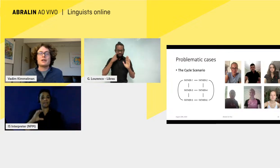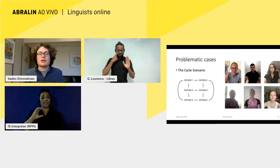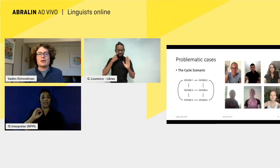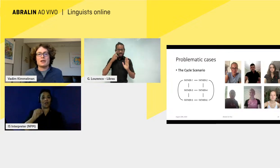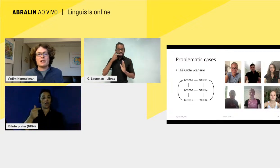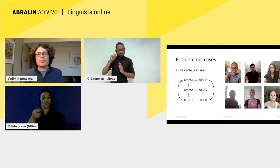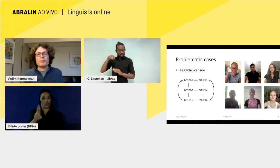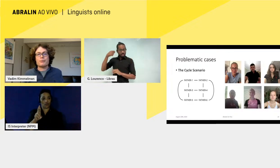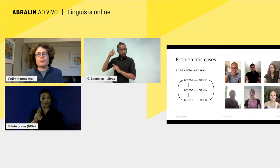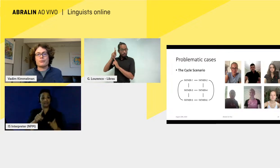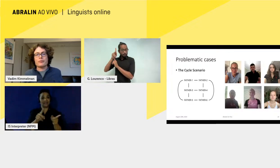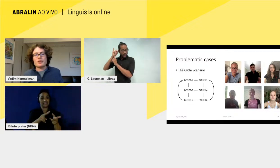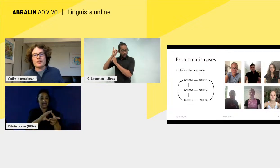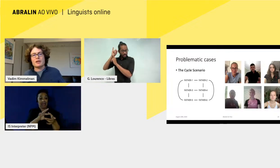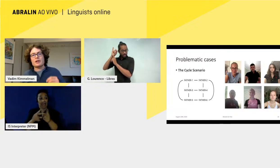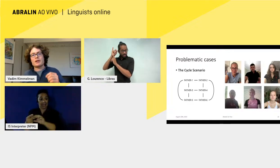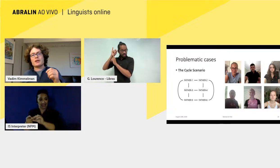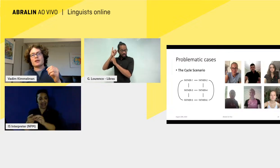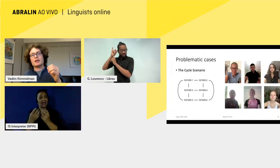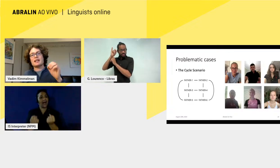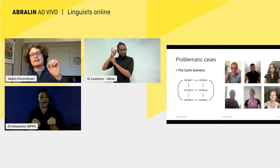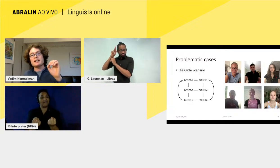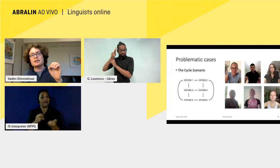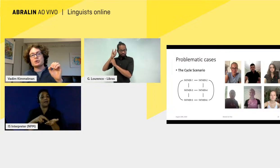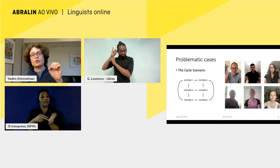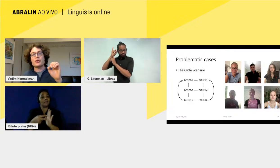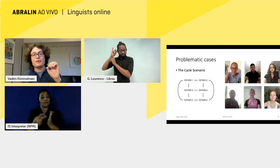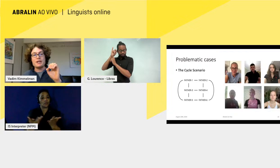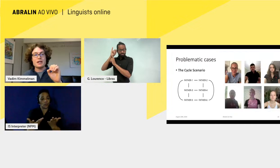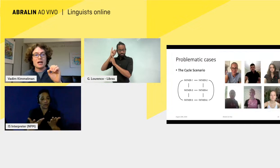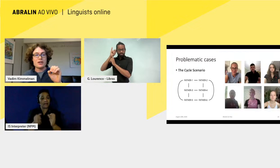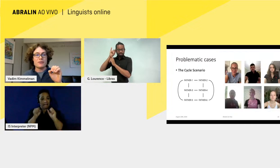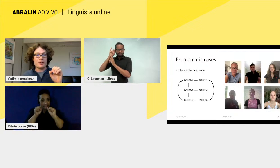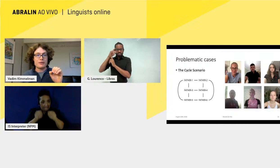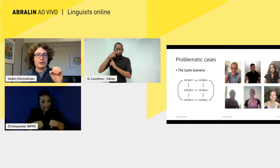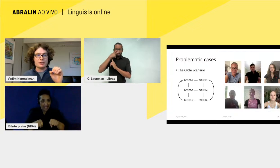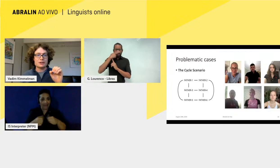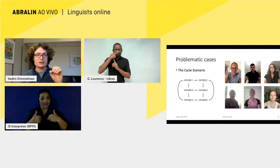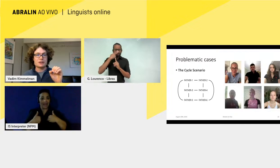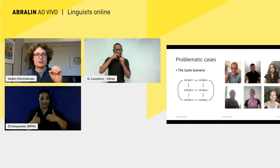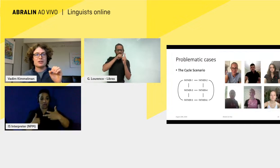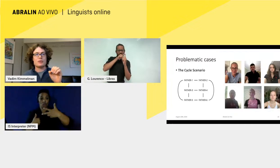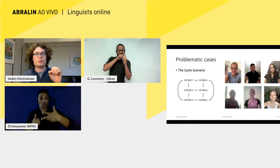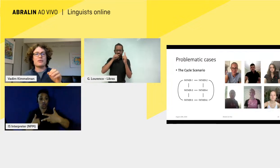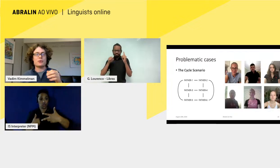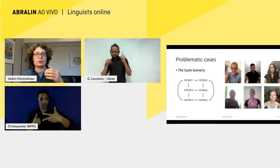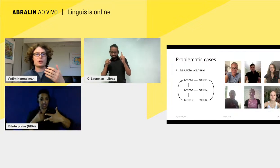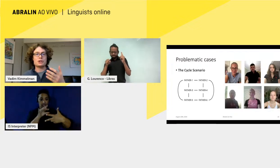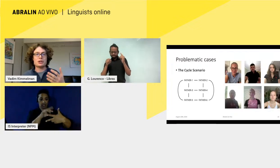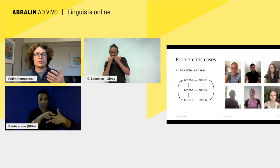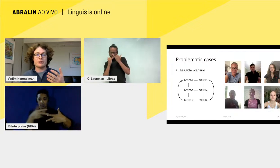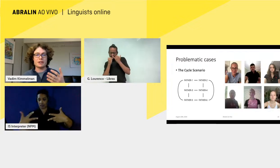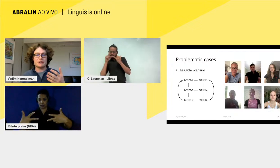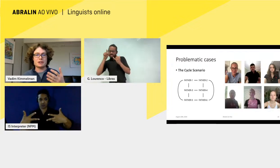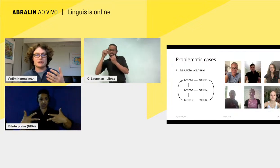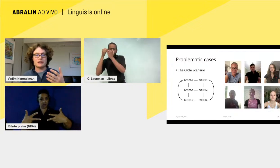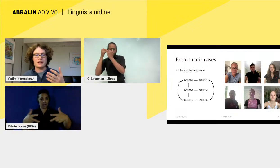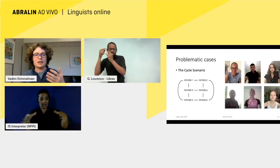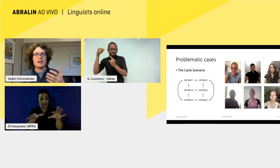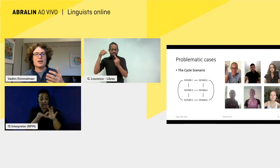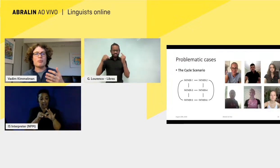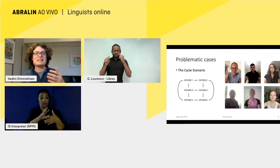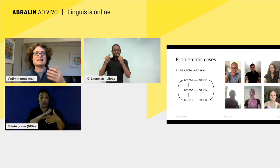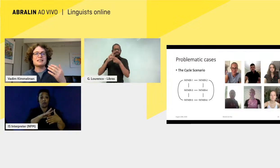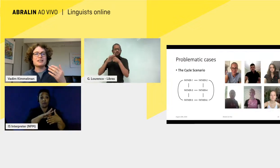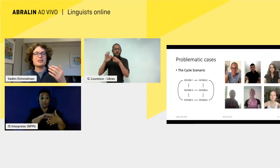be um, connected to three other variants by phonological